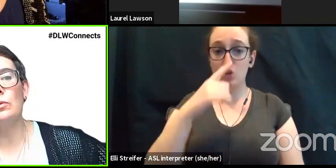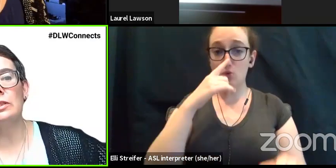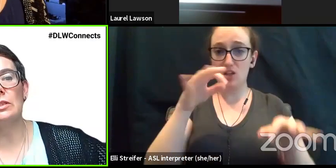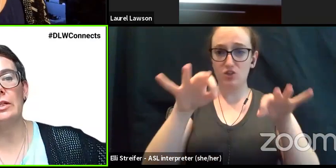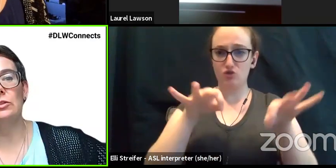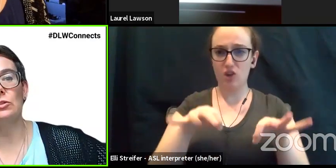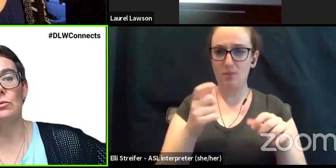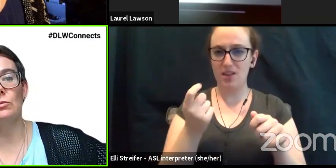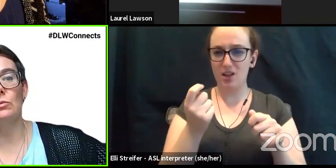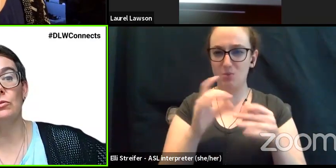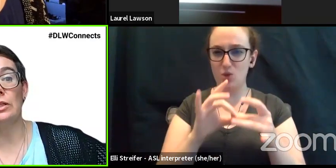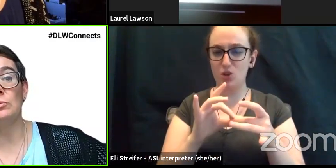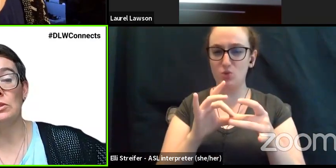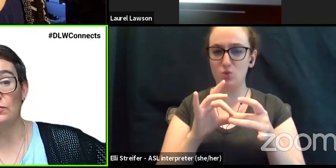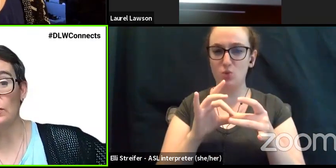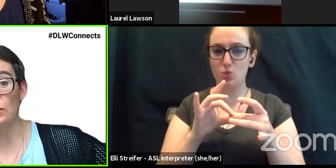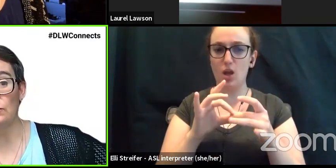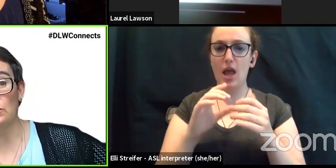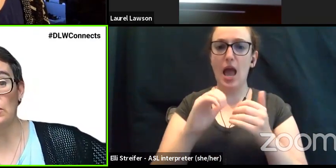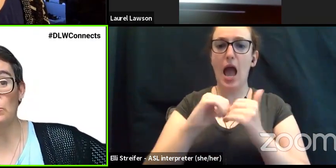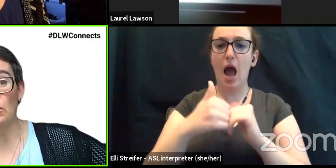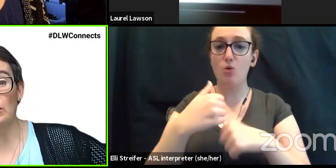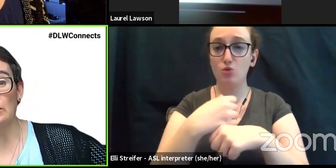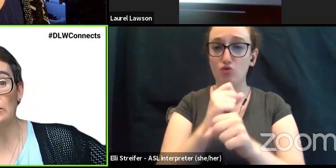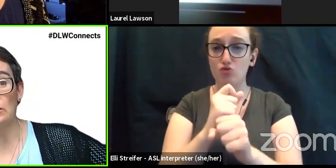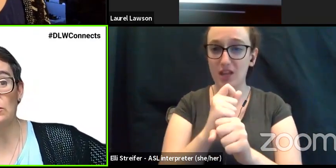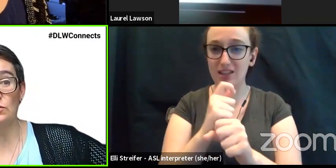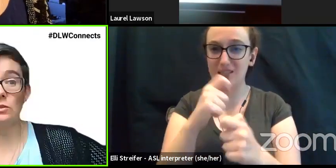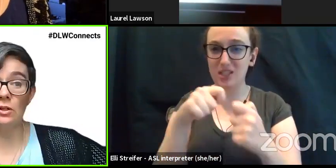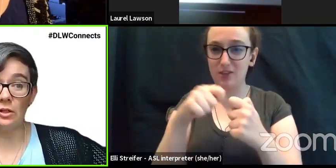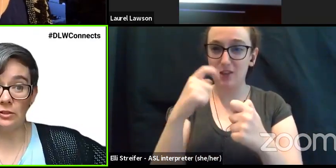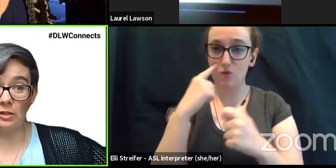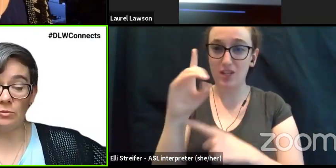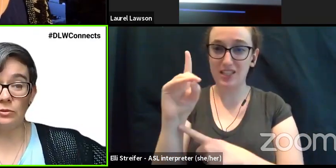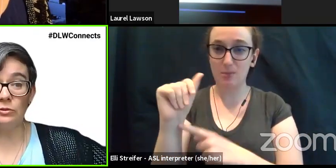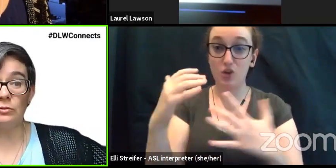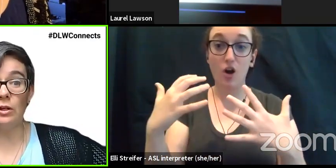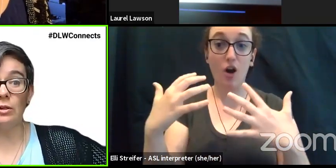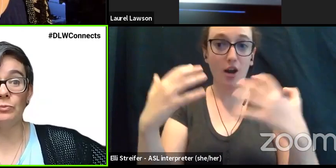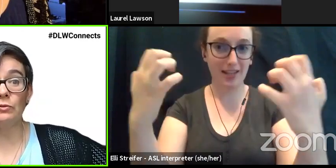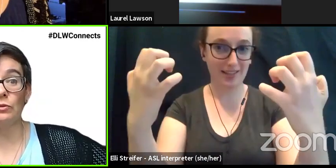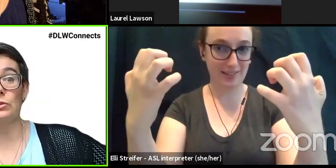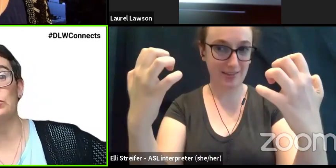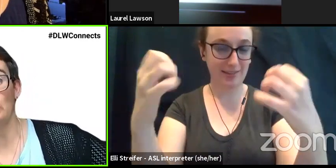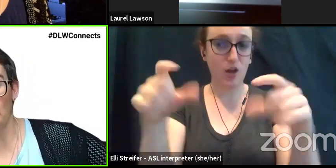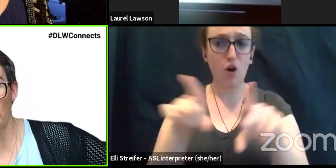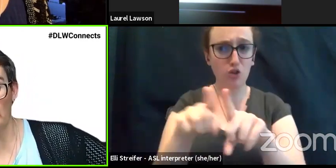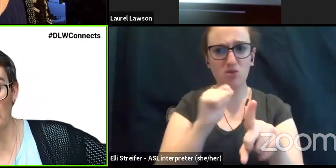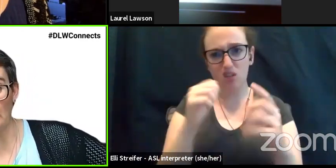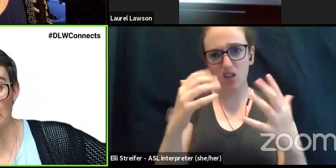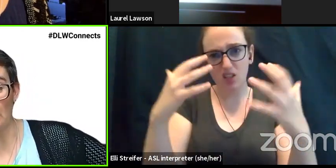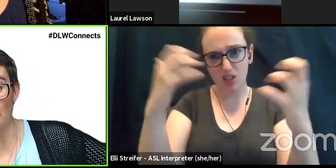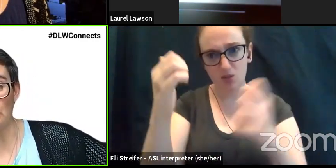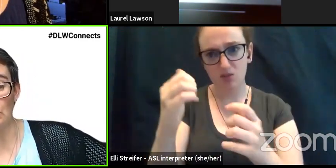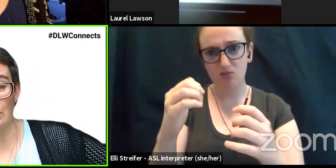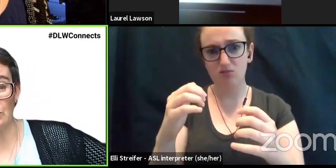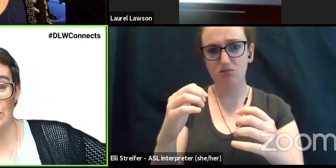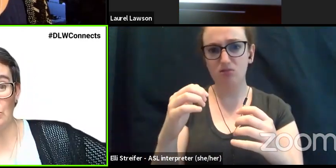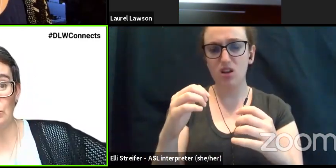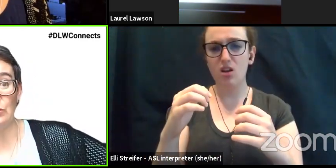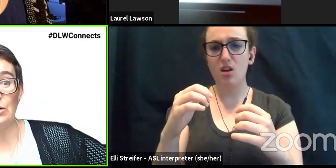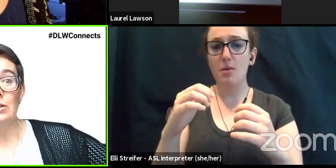about what it's like to create specifically for disabled audiences versus non-disabled versus deliberately mixed disabled